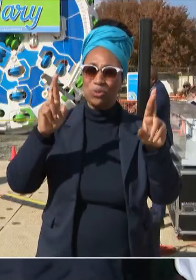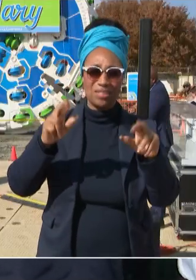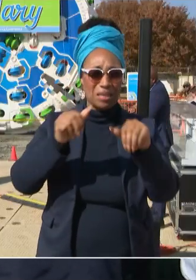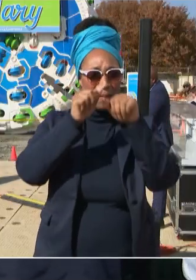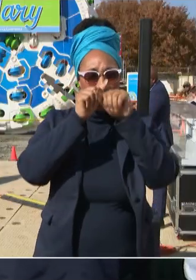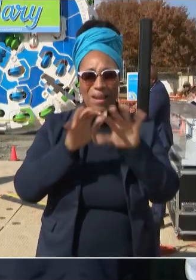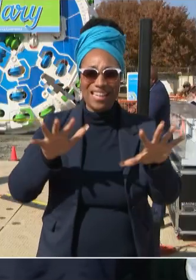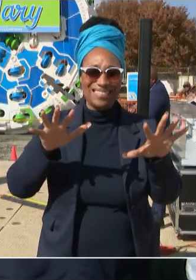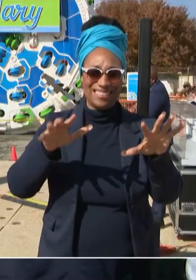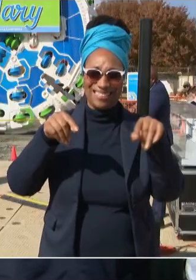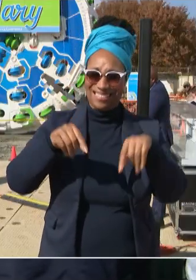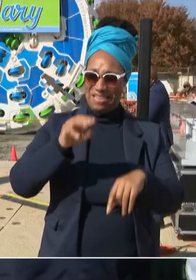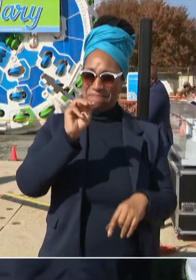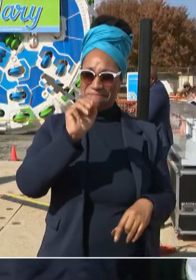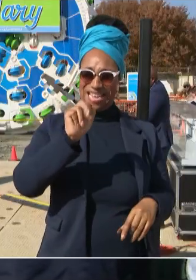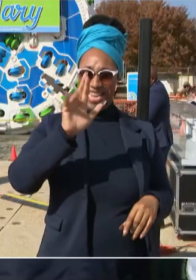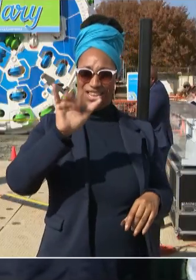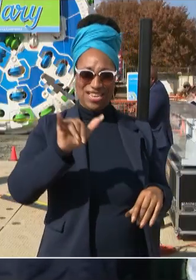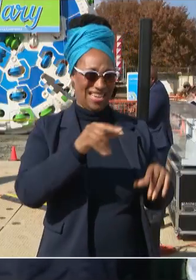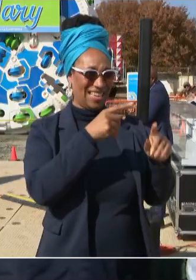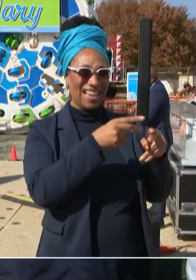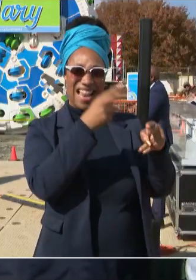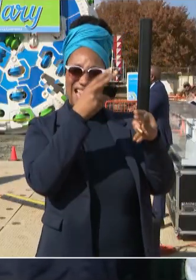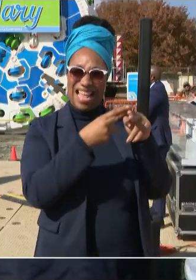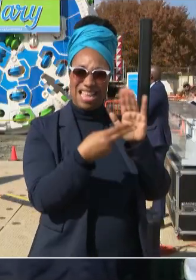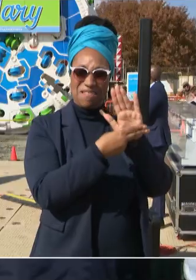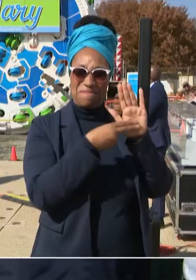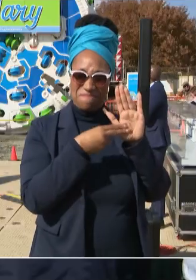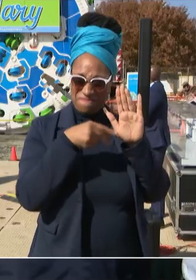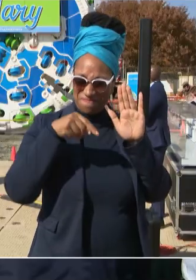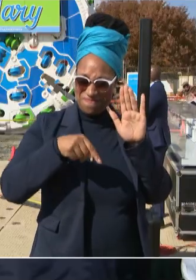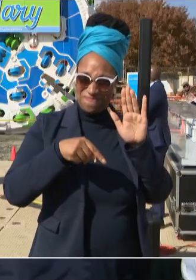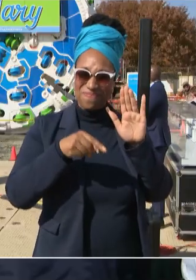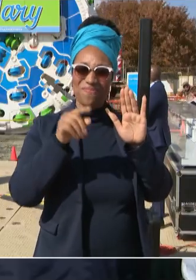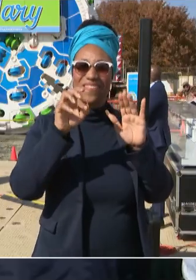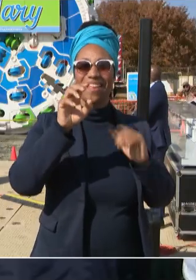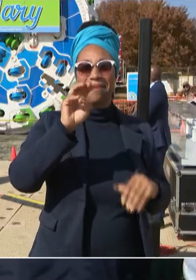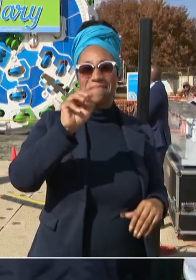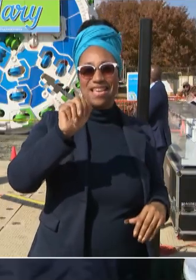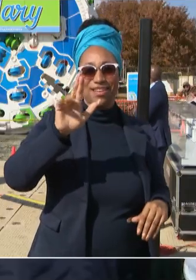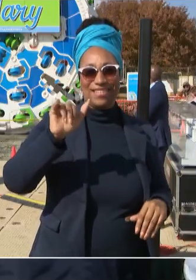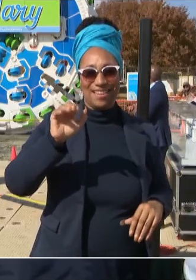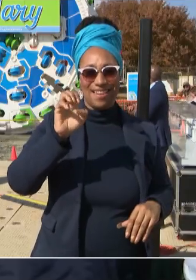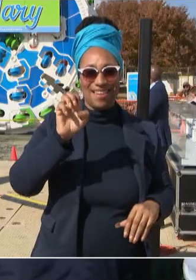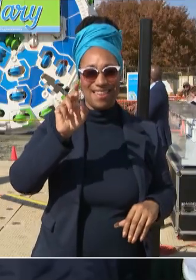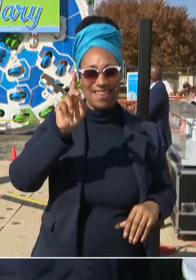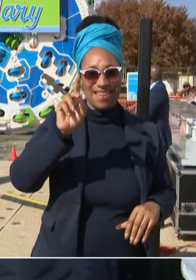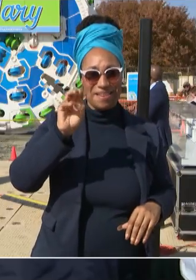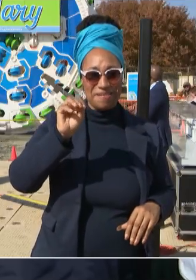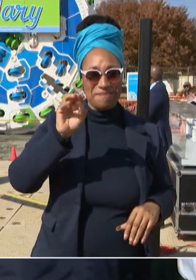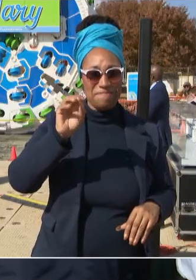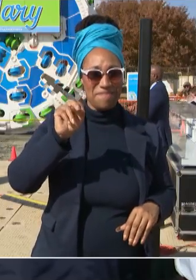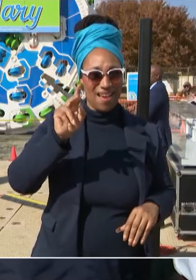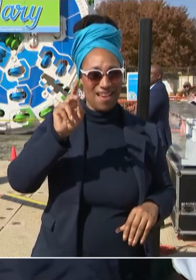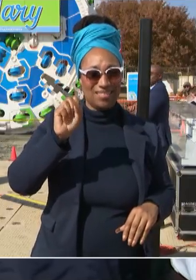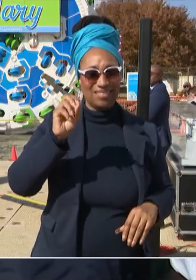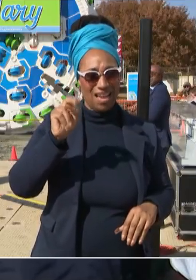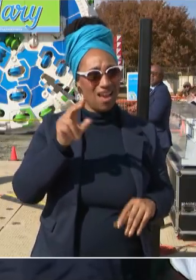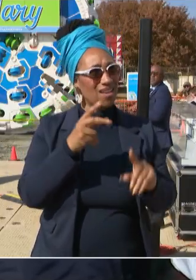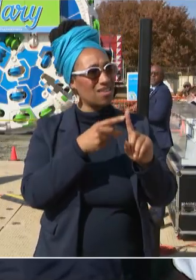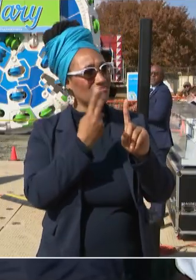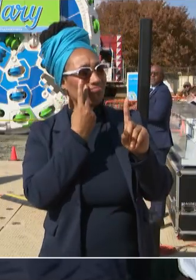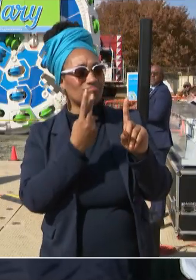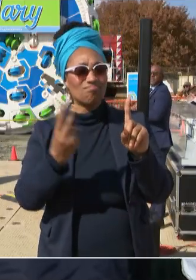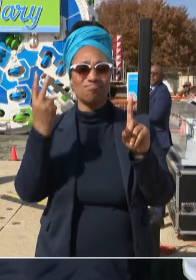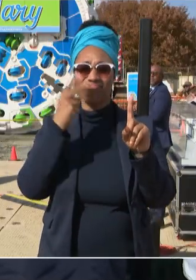Mary Edmondson sisters, we remember the courage and determination of those who fought for freedom, justice,